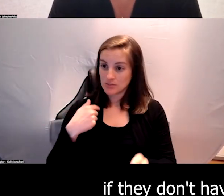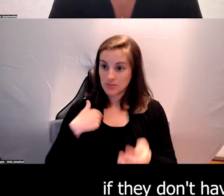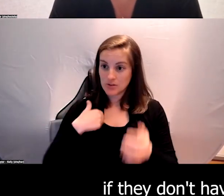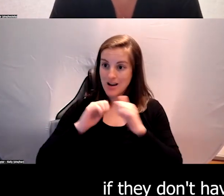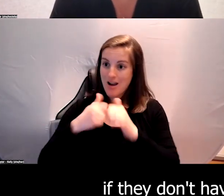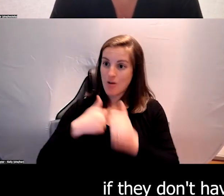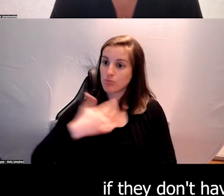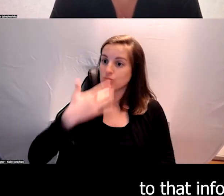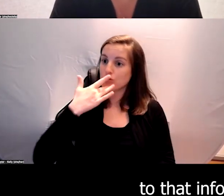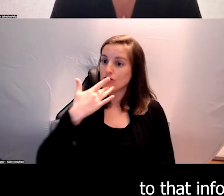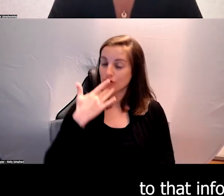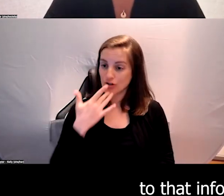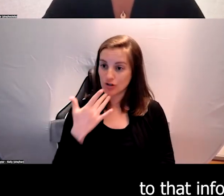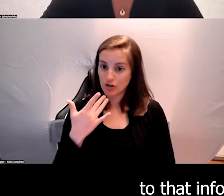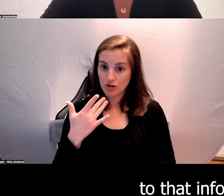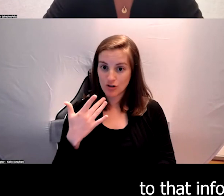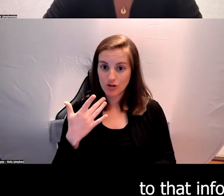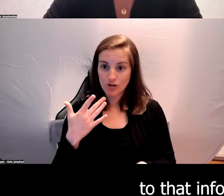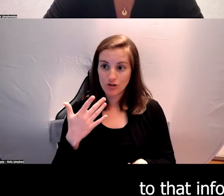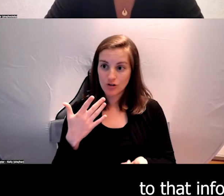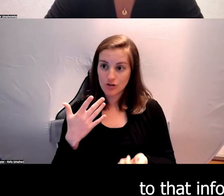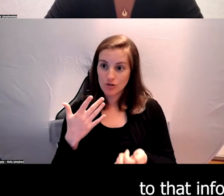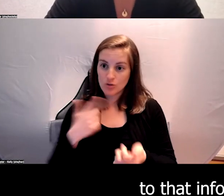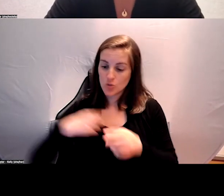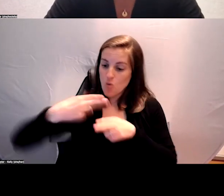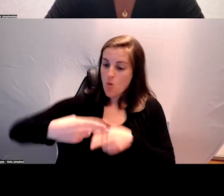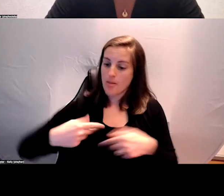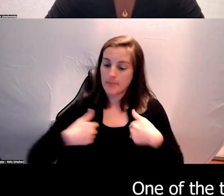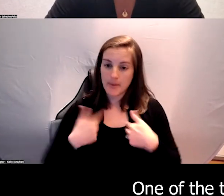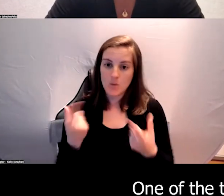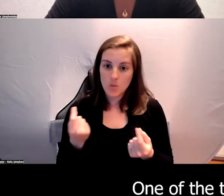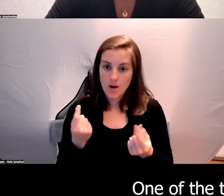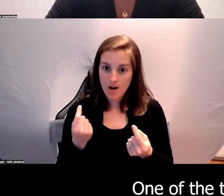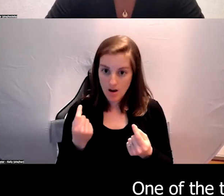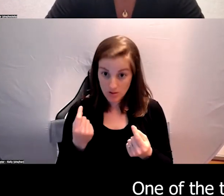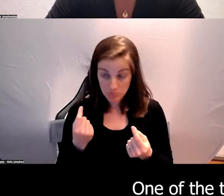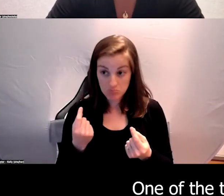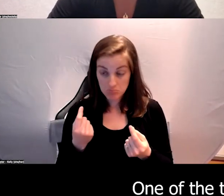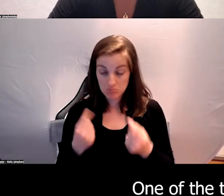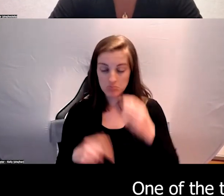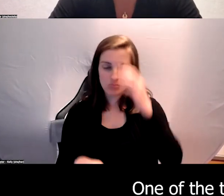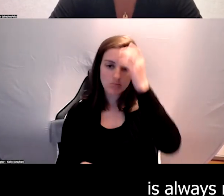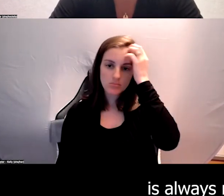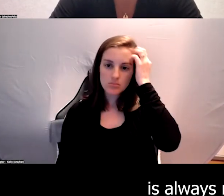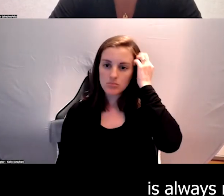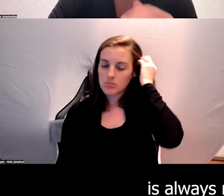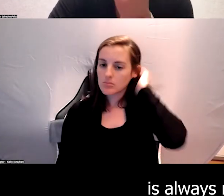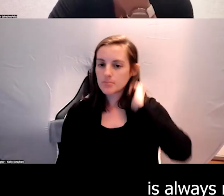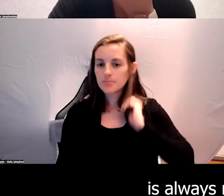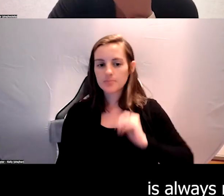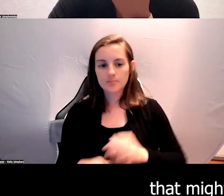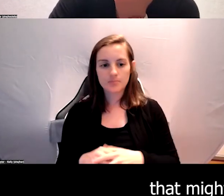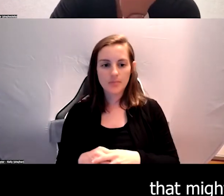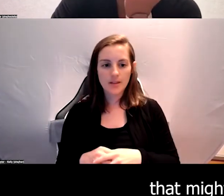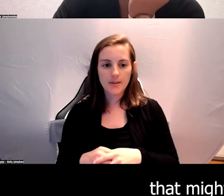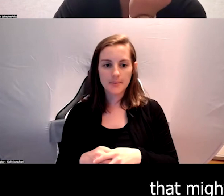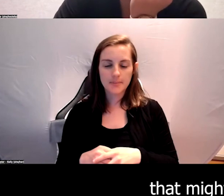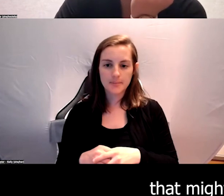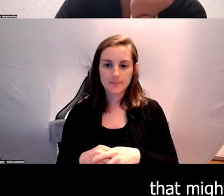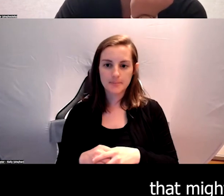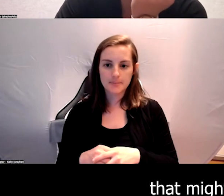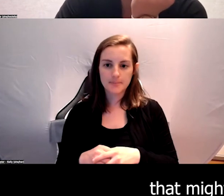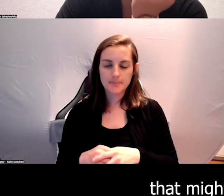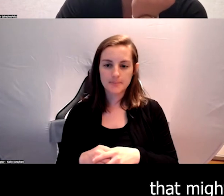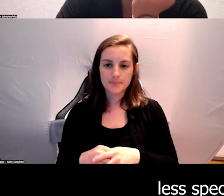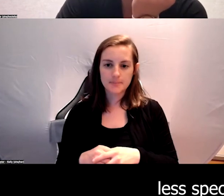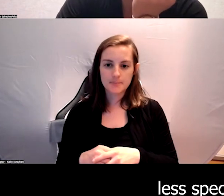they don't otherwise have access to that information already? One of the things that for me is always really important that